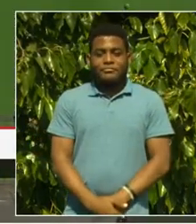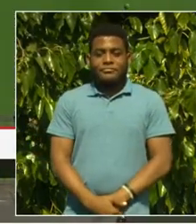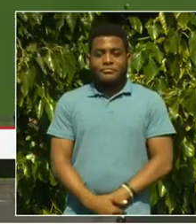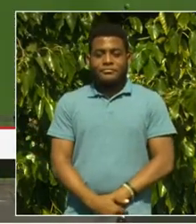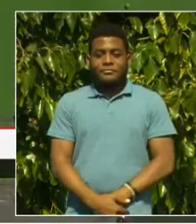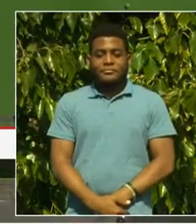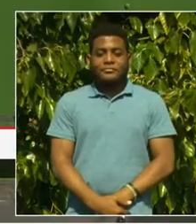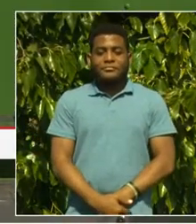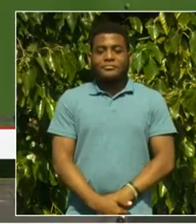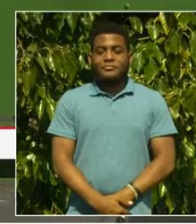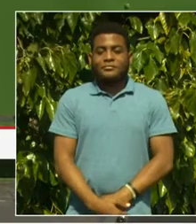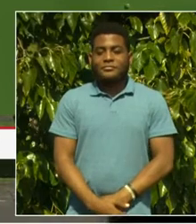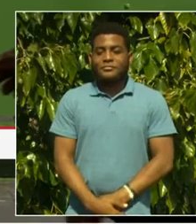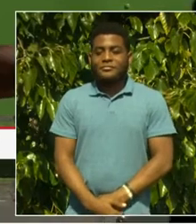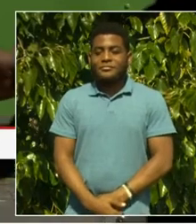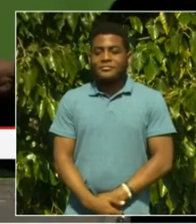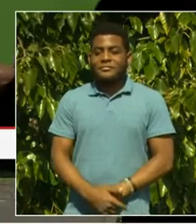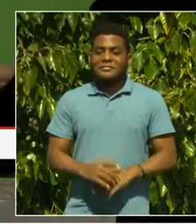Test 1 2. Test test.